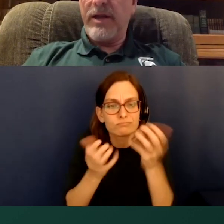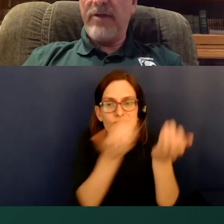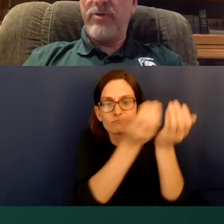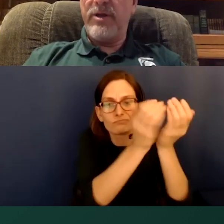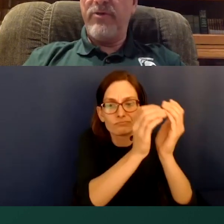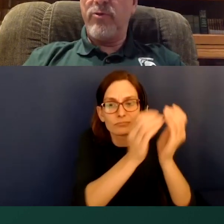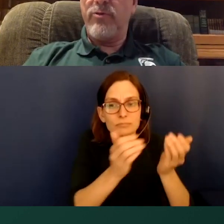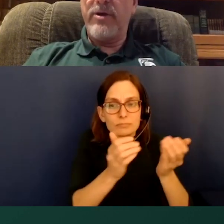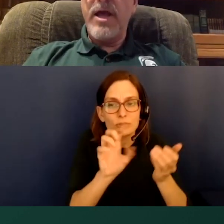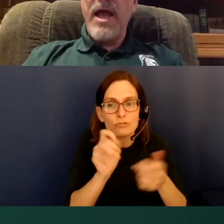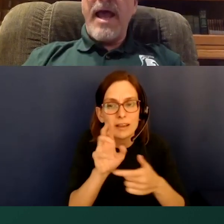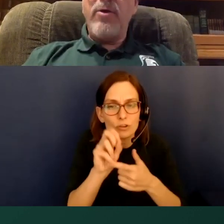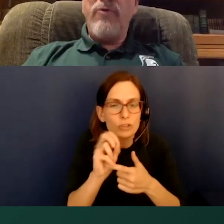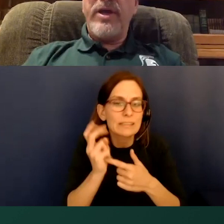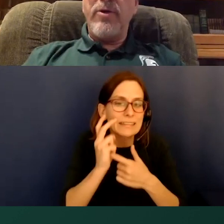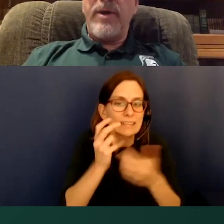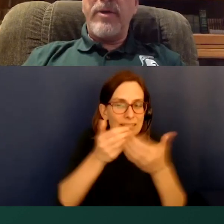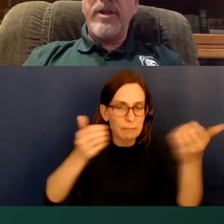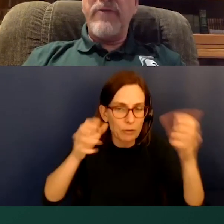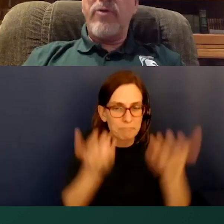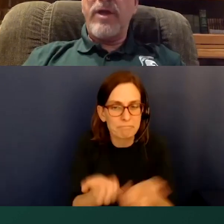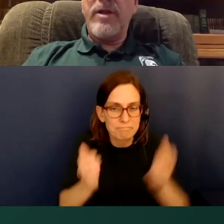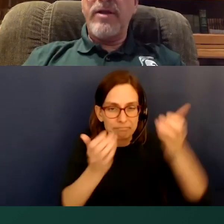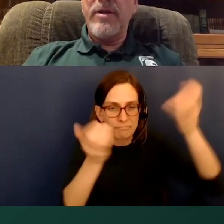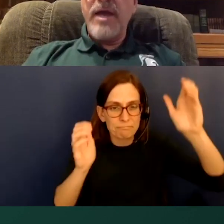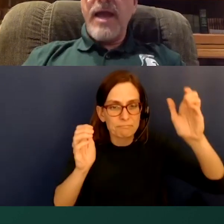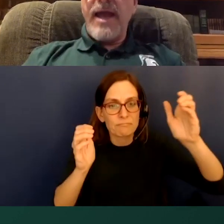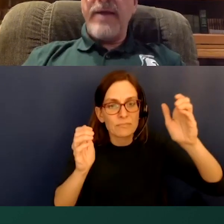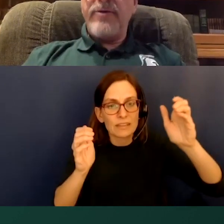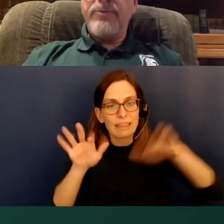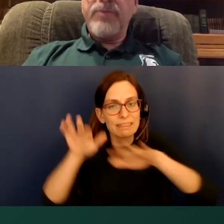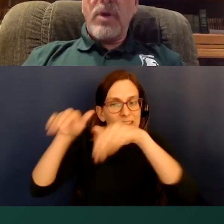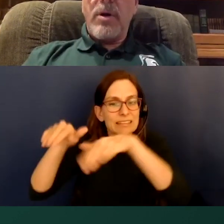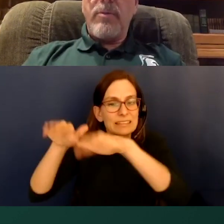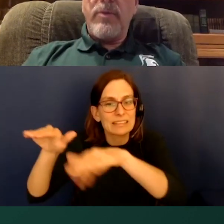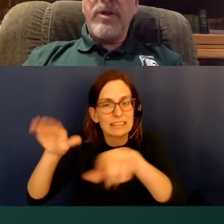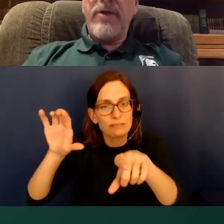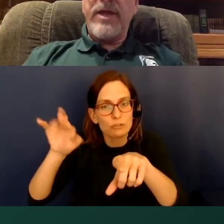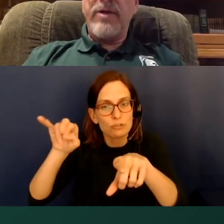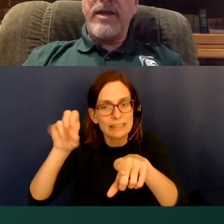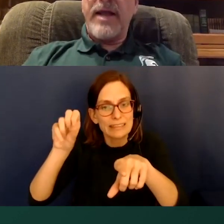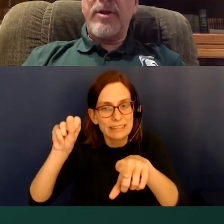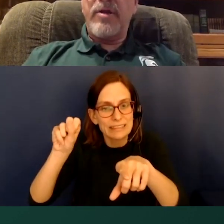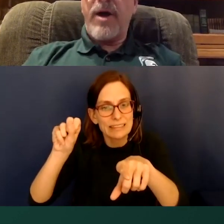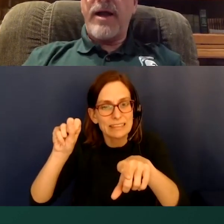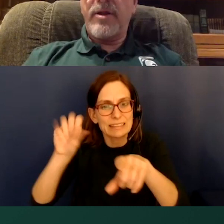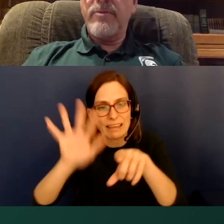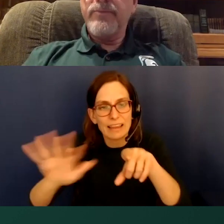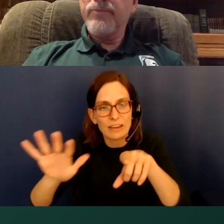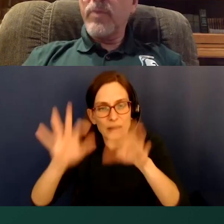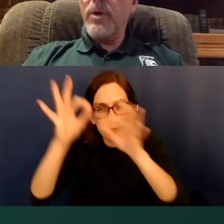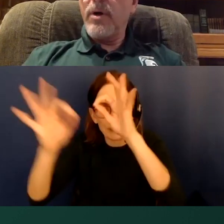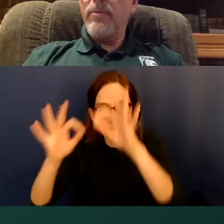you're seeing an actual individual crater. And over here by the Sea of Crises, and this area here has got lots of